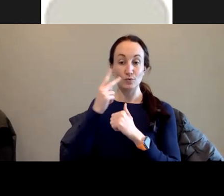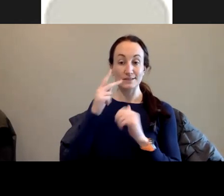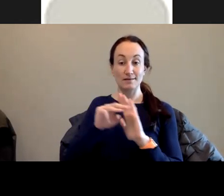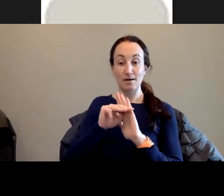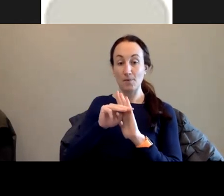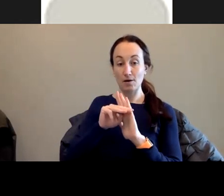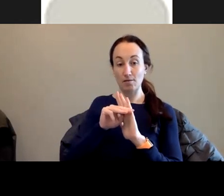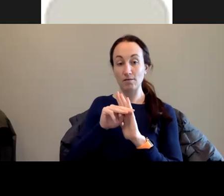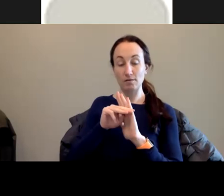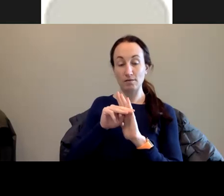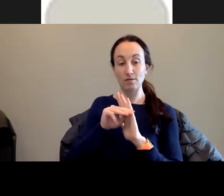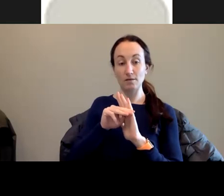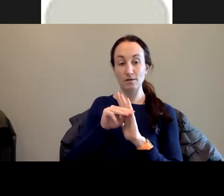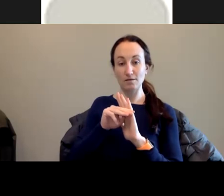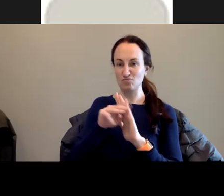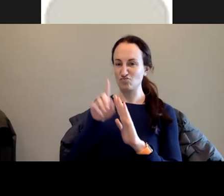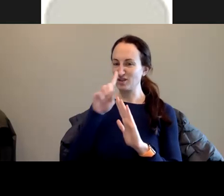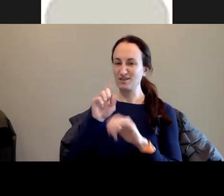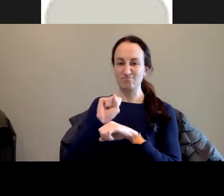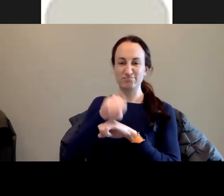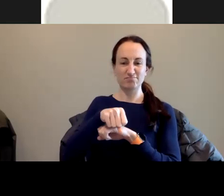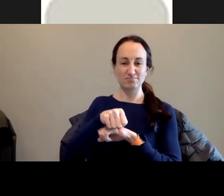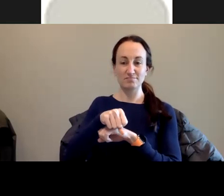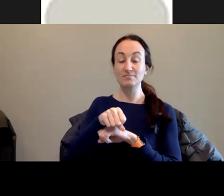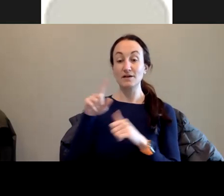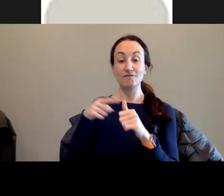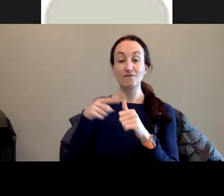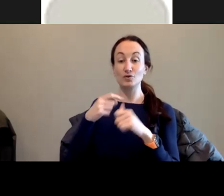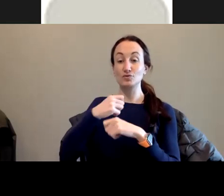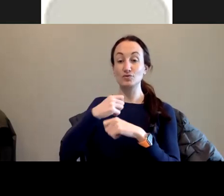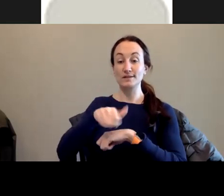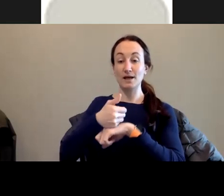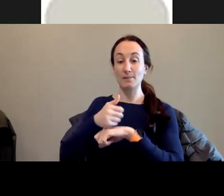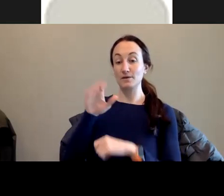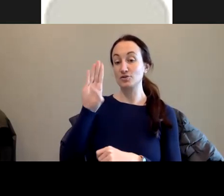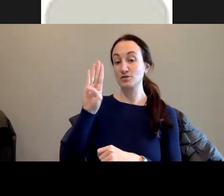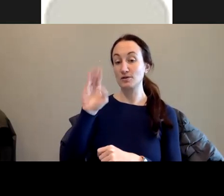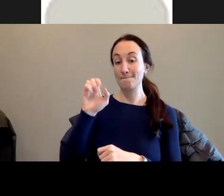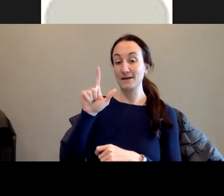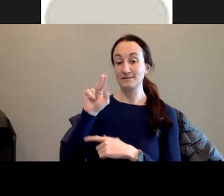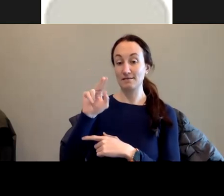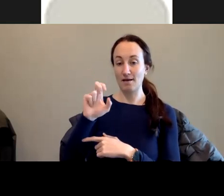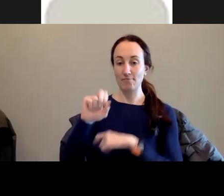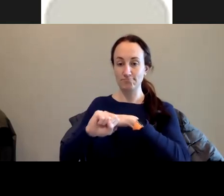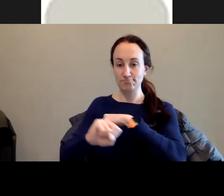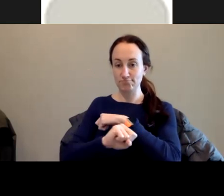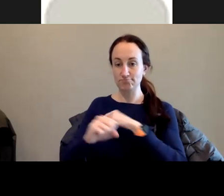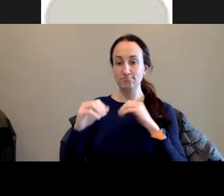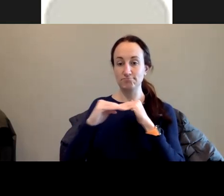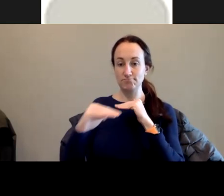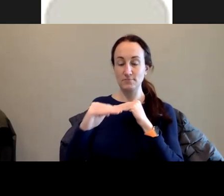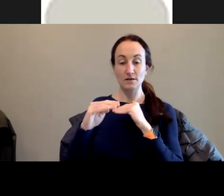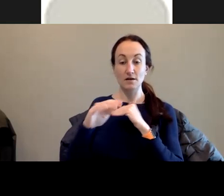kind of outperforms. So we made a baseline on basically not doing